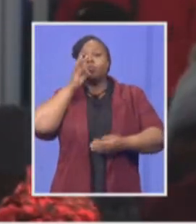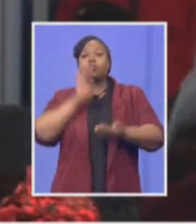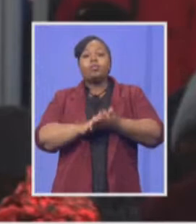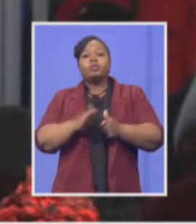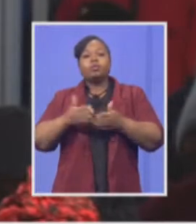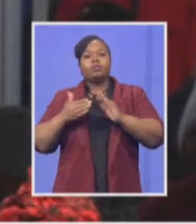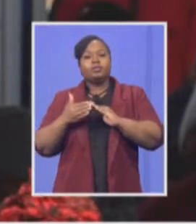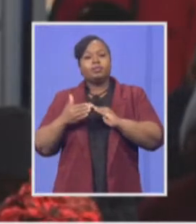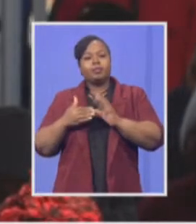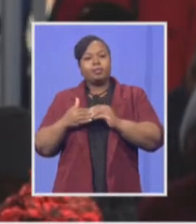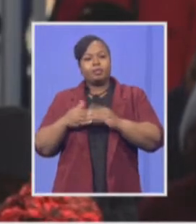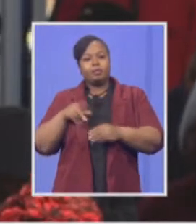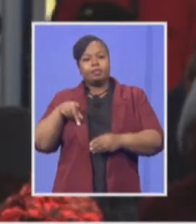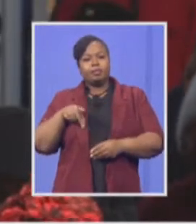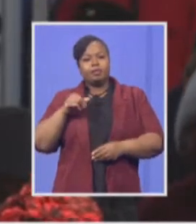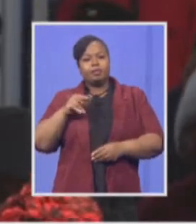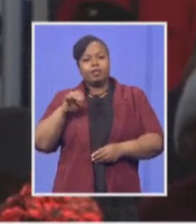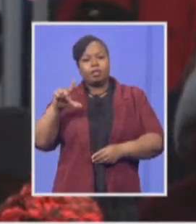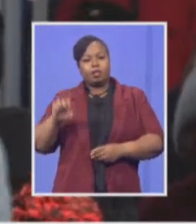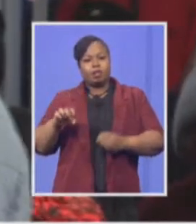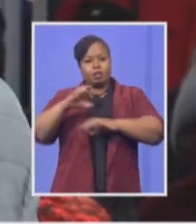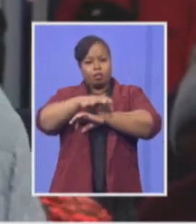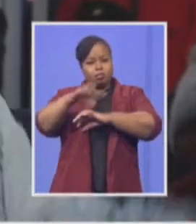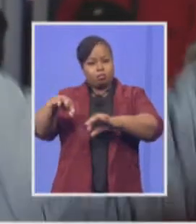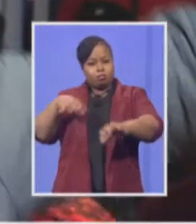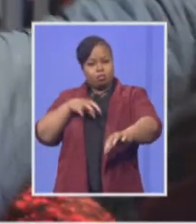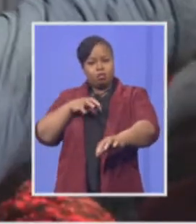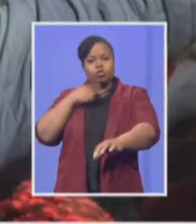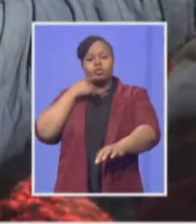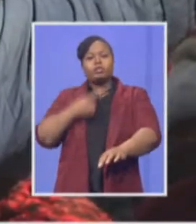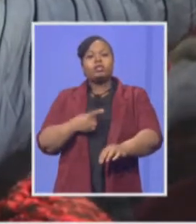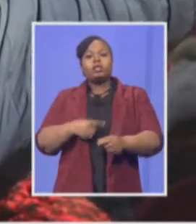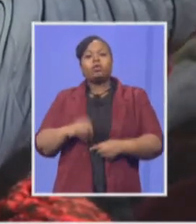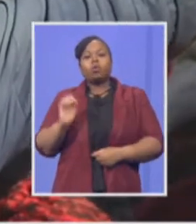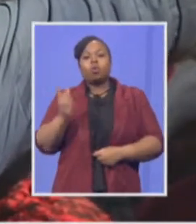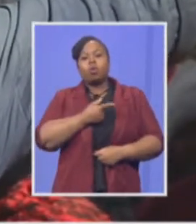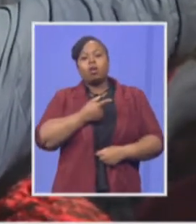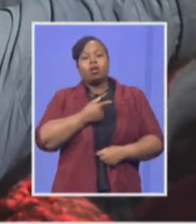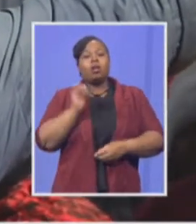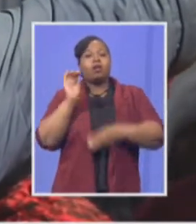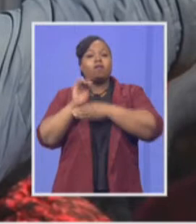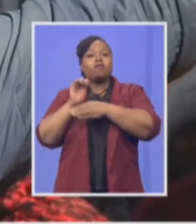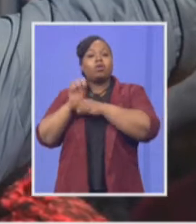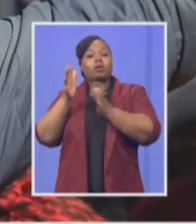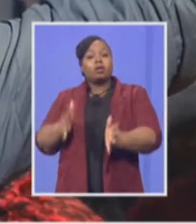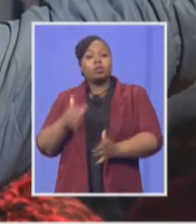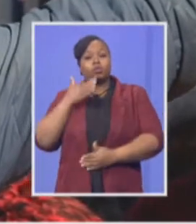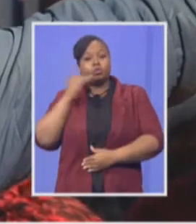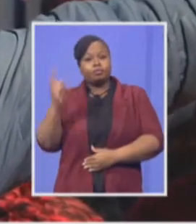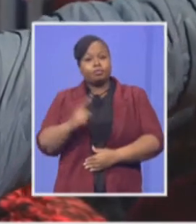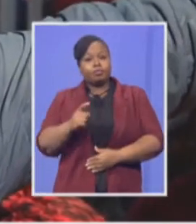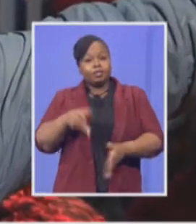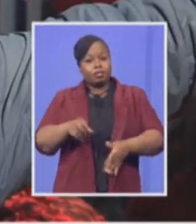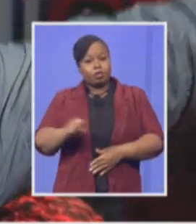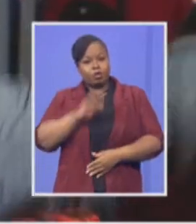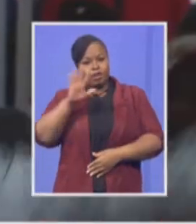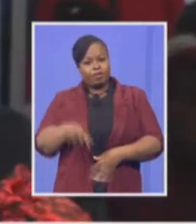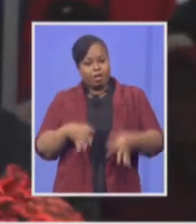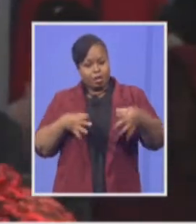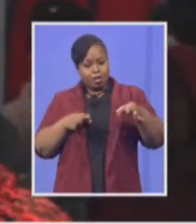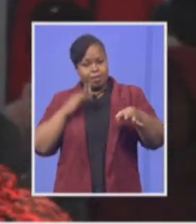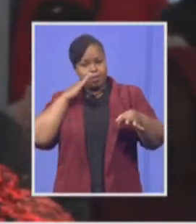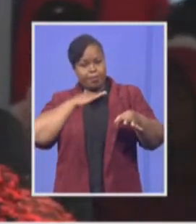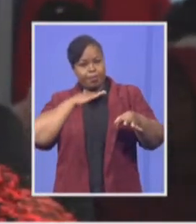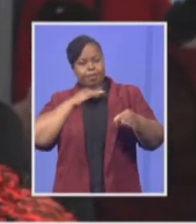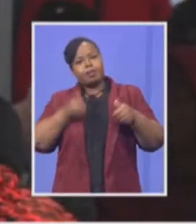of Pimville and the surrounding to say all those foreign nationals who came to South Africa without proper documents will be